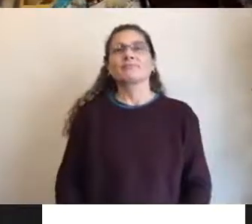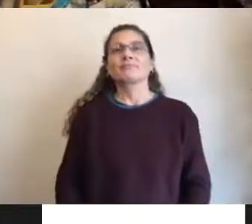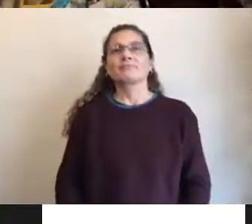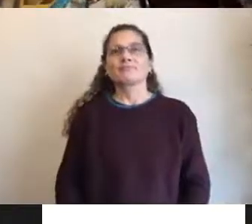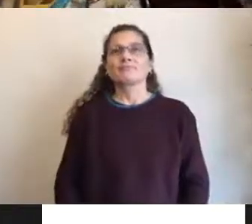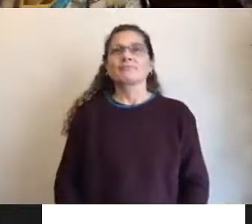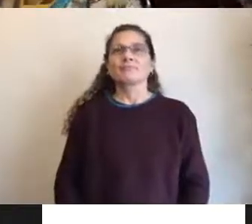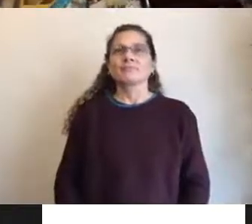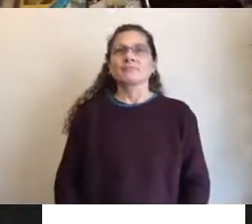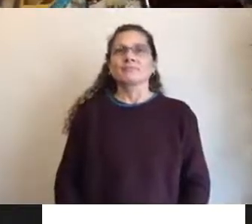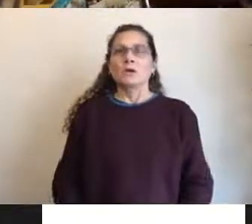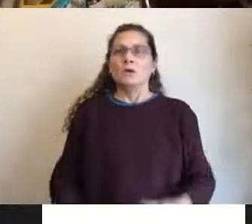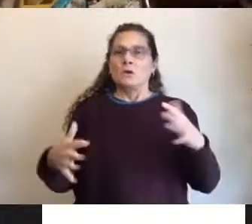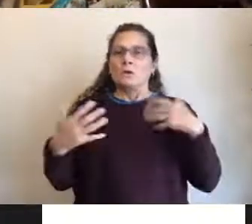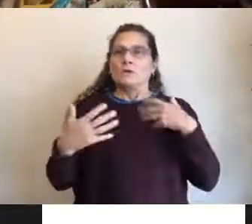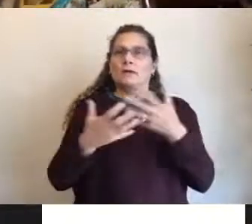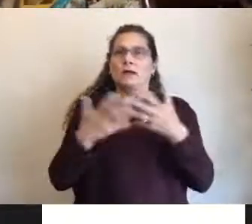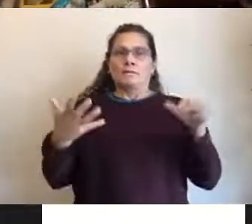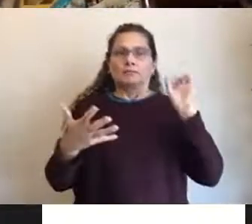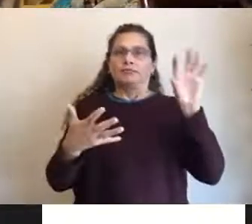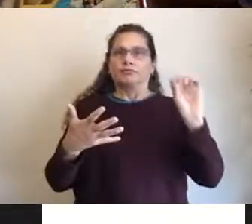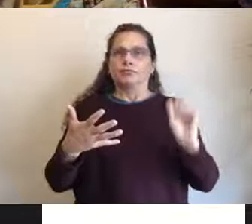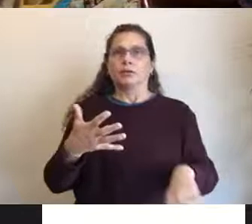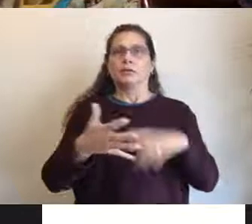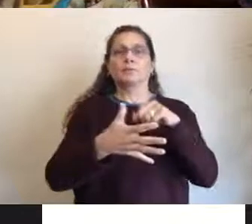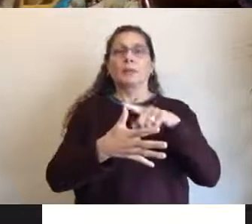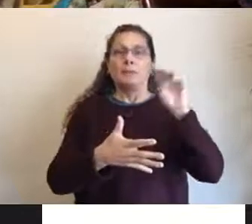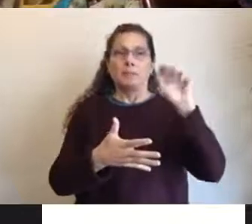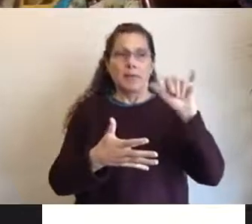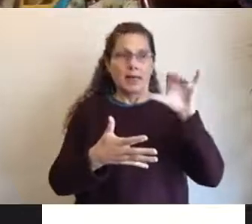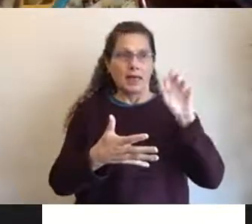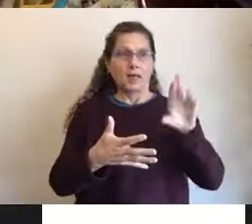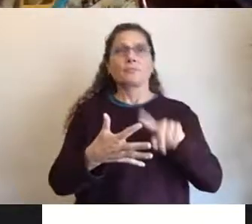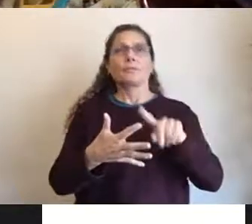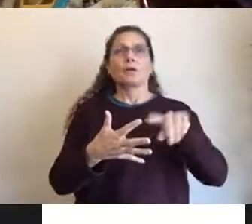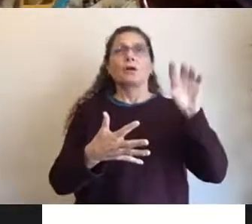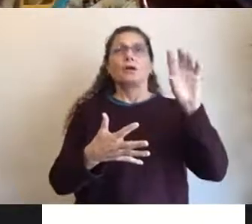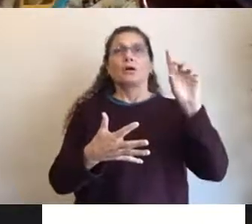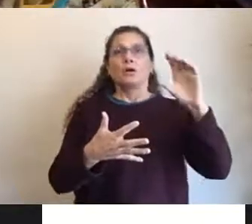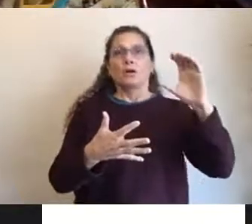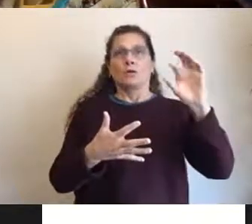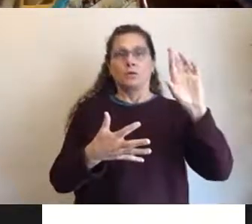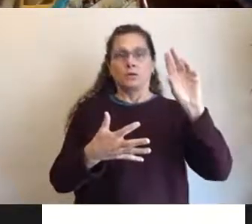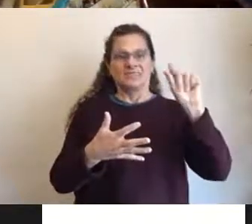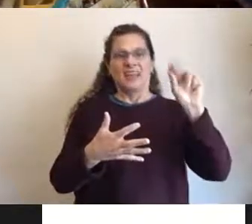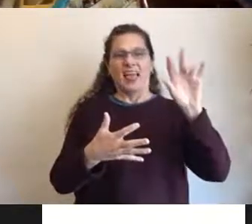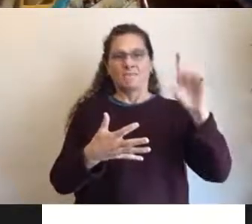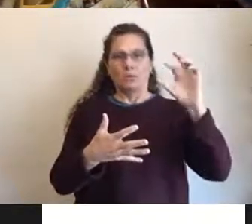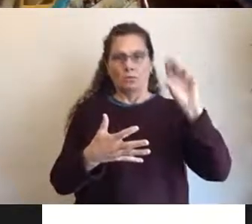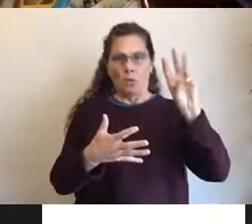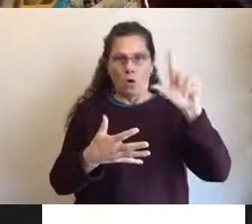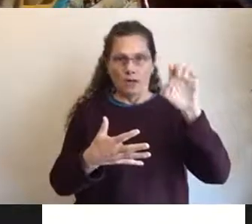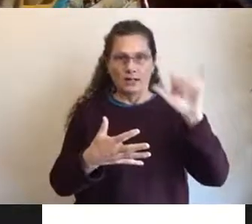Mayor Tom Barrett, Milwaukee County Executive David Crowley, Dr. Ben Weston, Associate Professor at the Medical